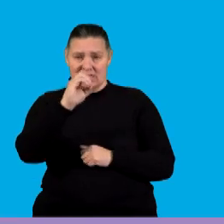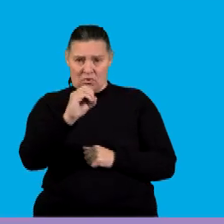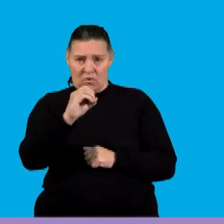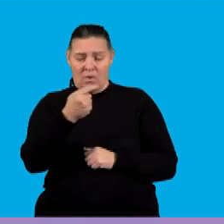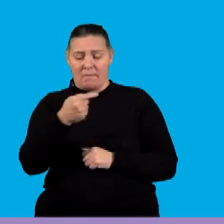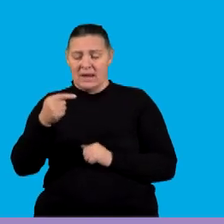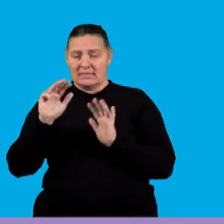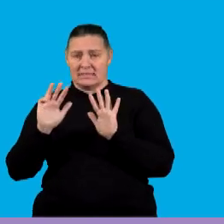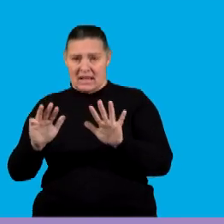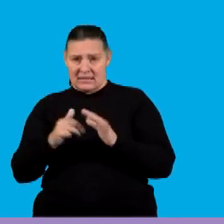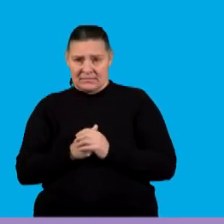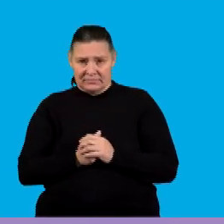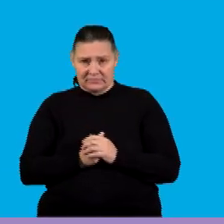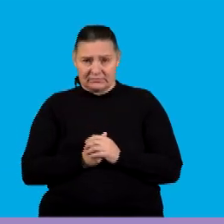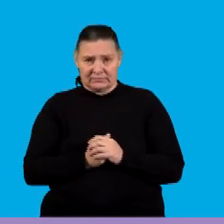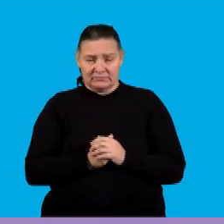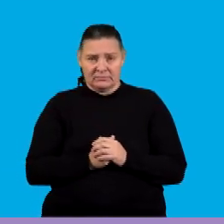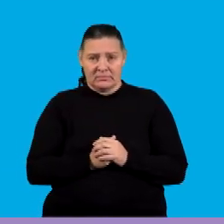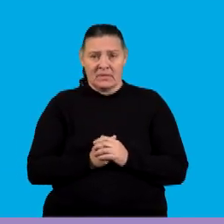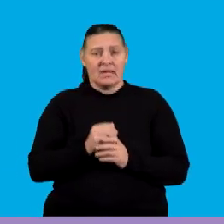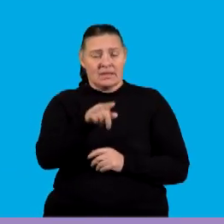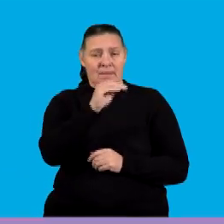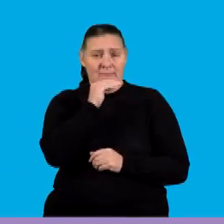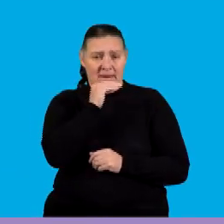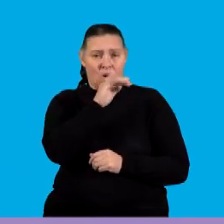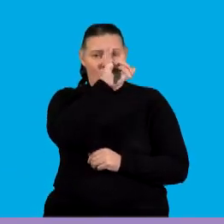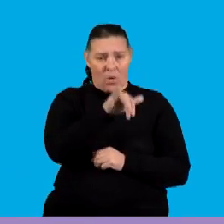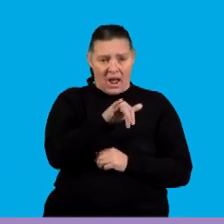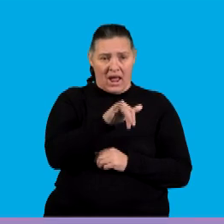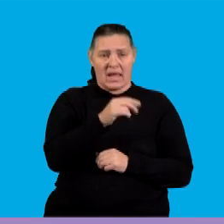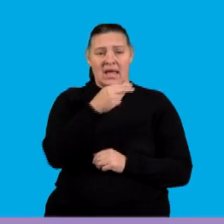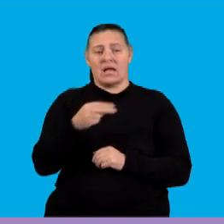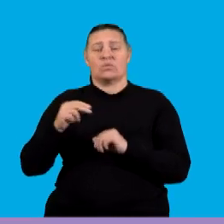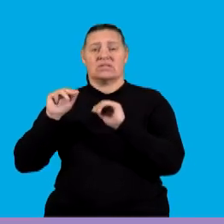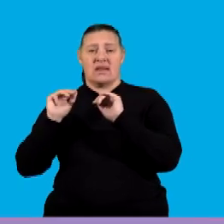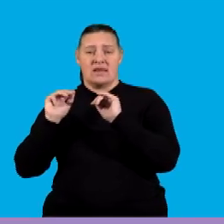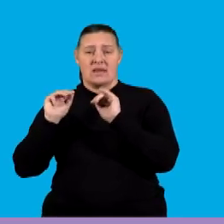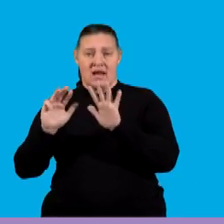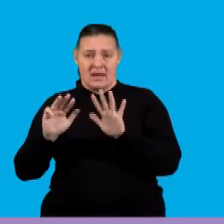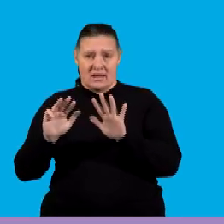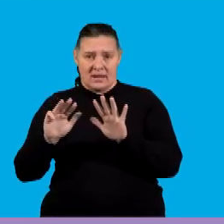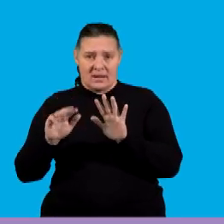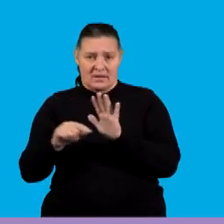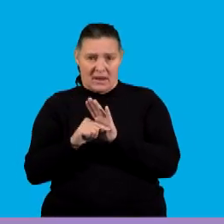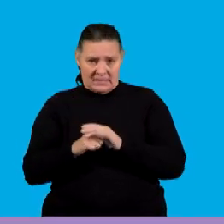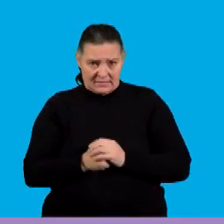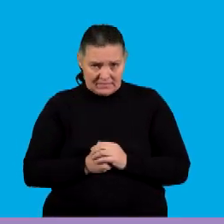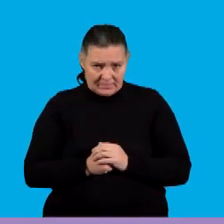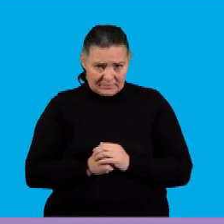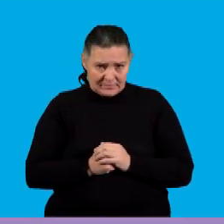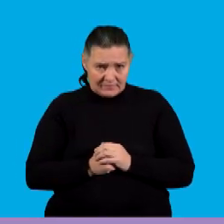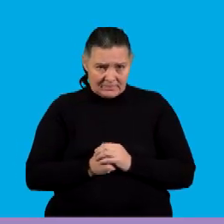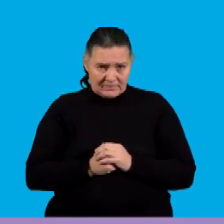that x is equals to 0. And of course, 3 multiplied by 0 is 0. We are only left with